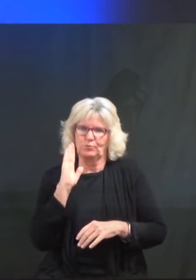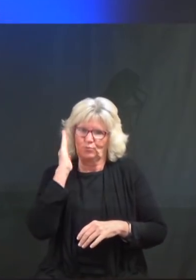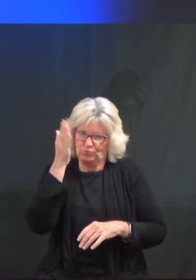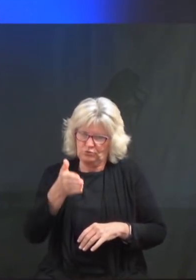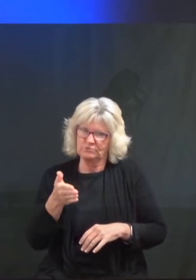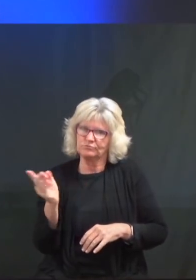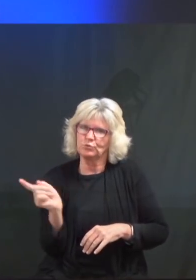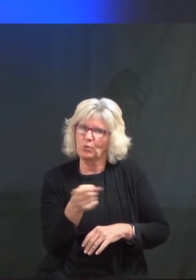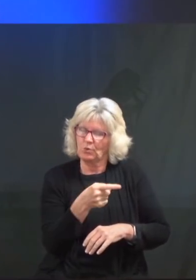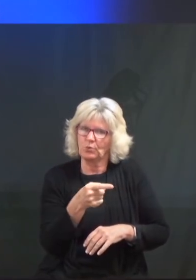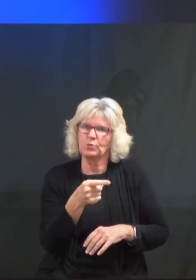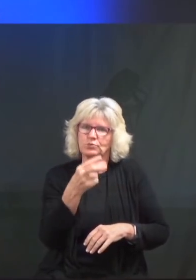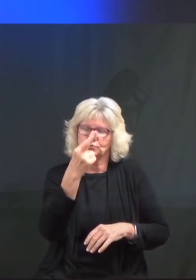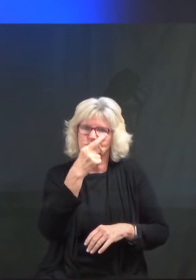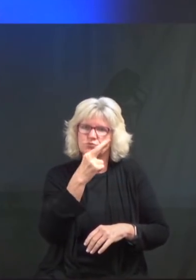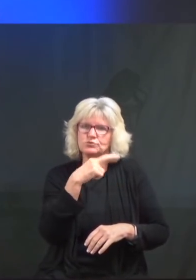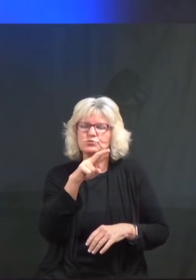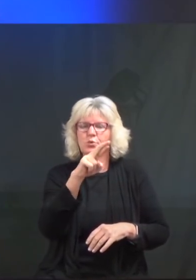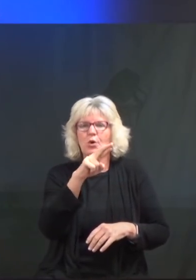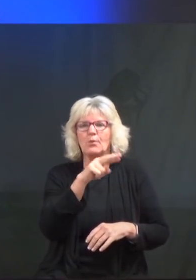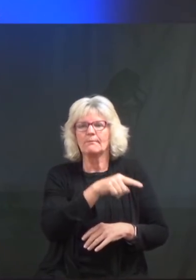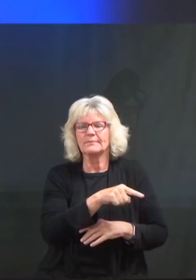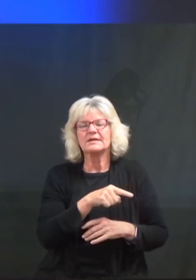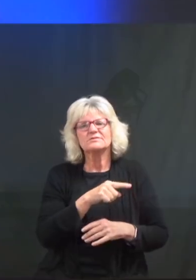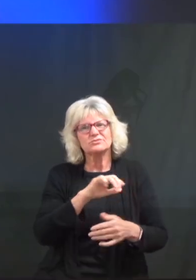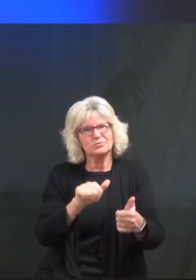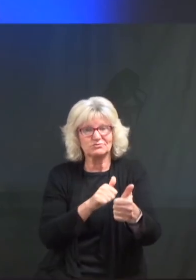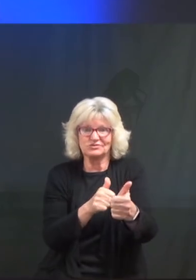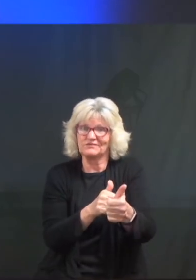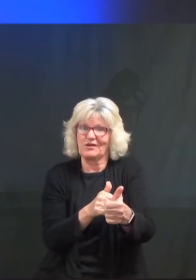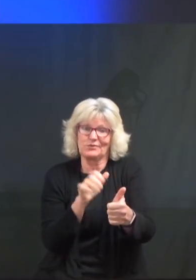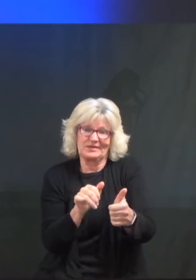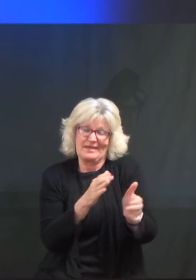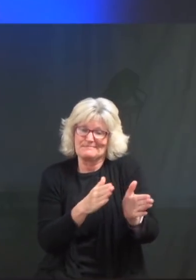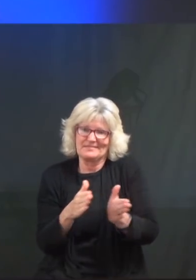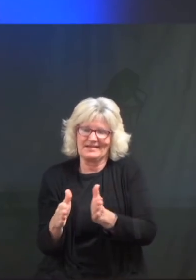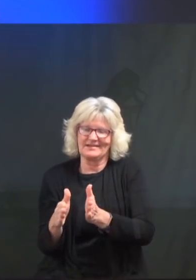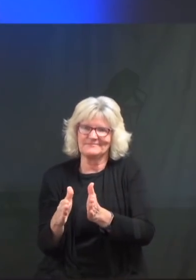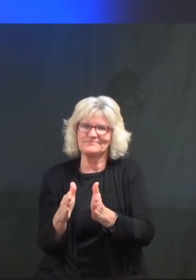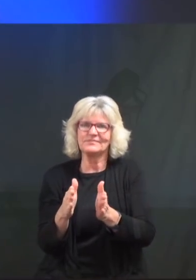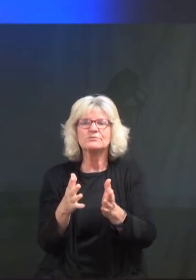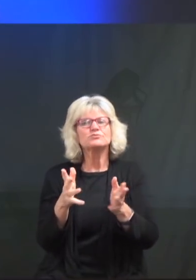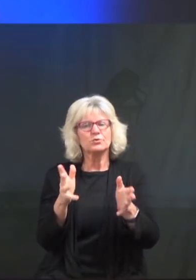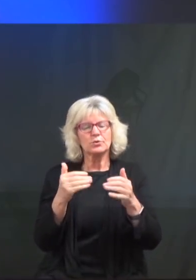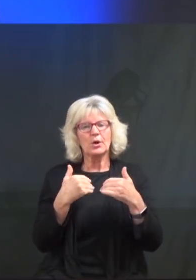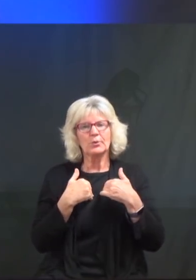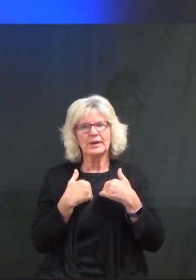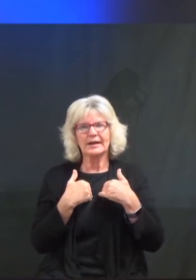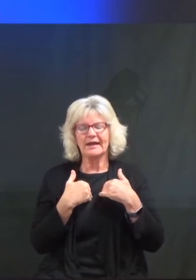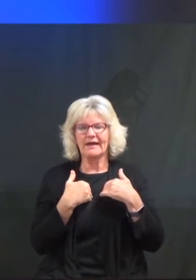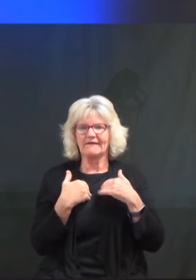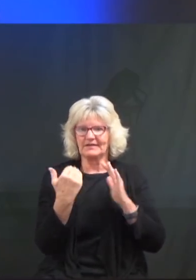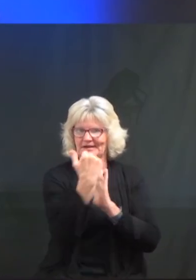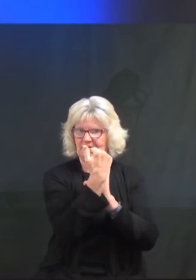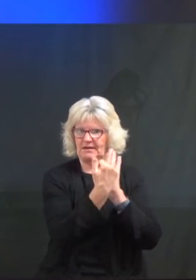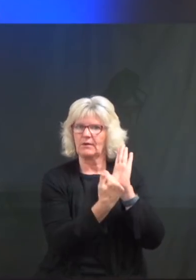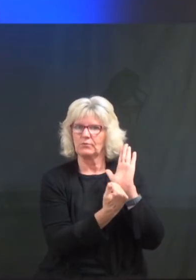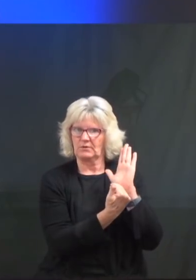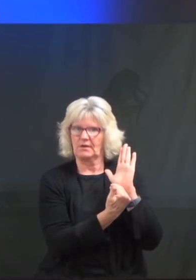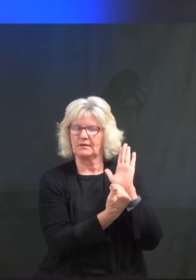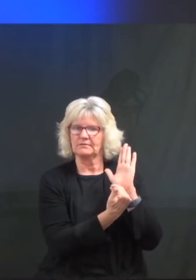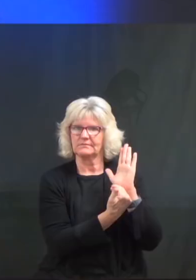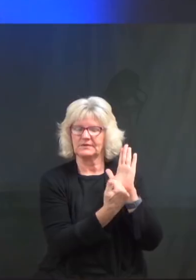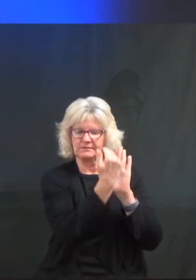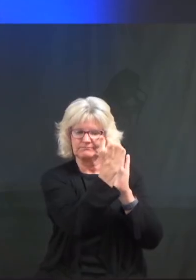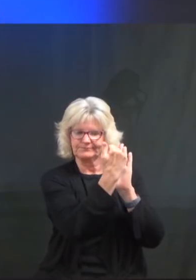Lord's plan. There you have a little outline, so we'd like to be able to let you walk through that outline. Hopefully that will give you a little bit